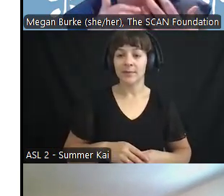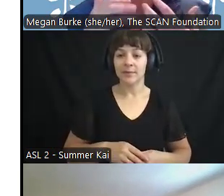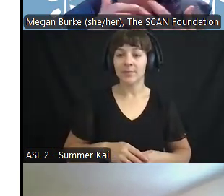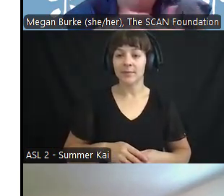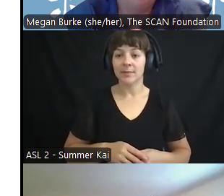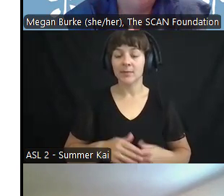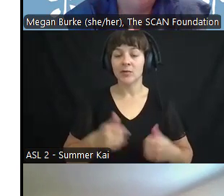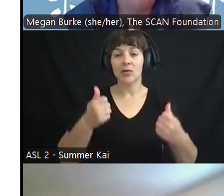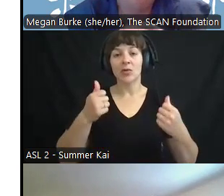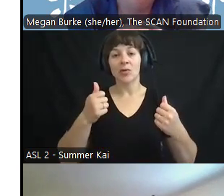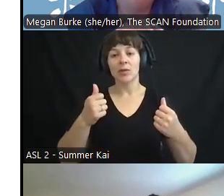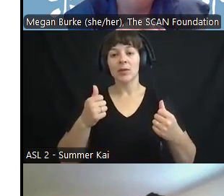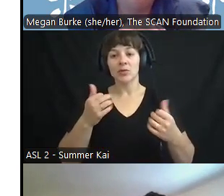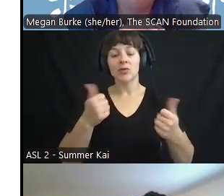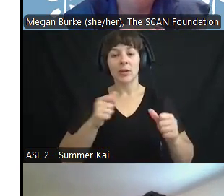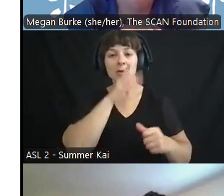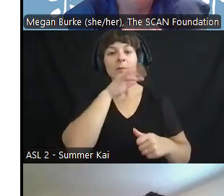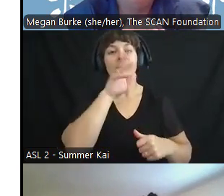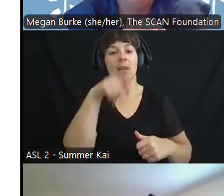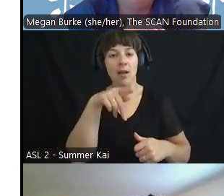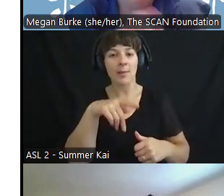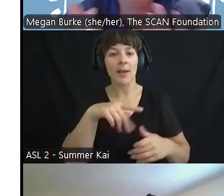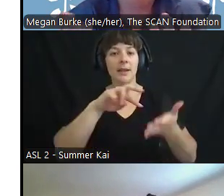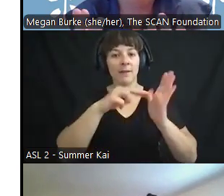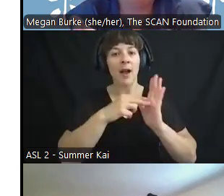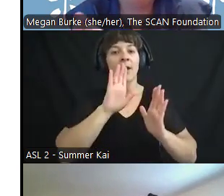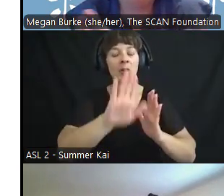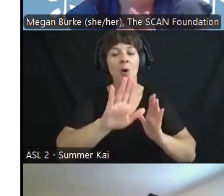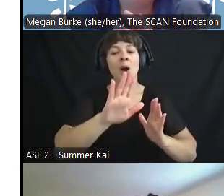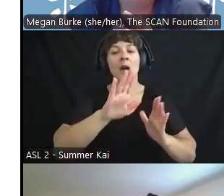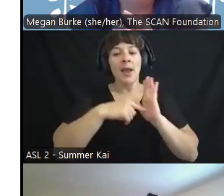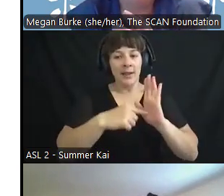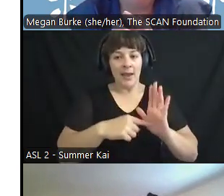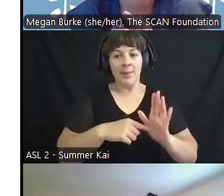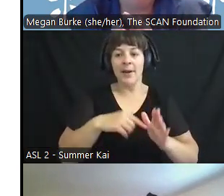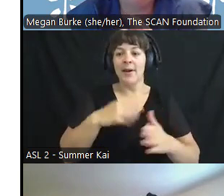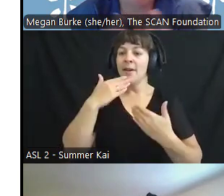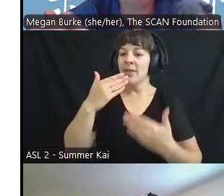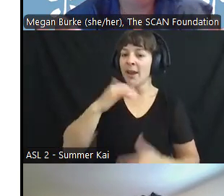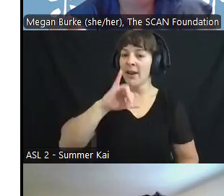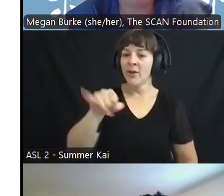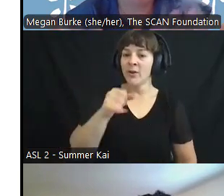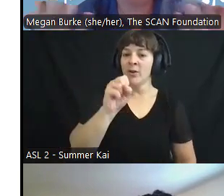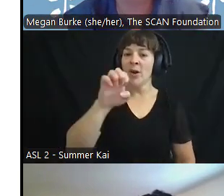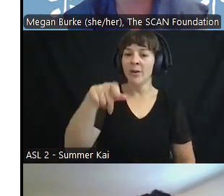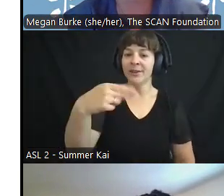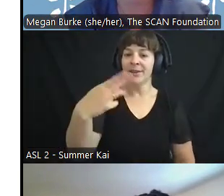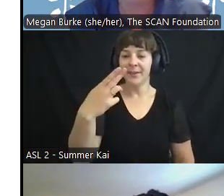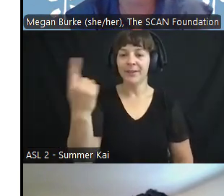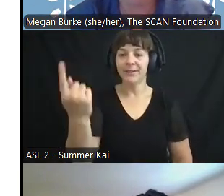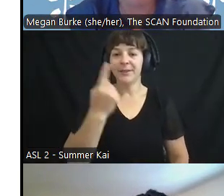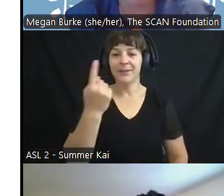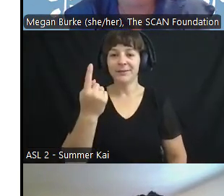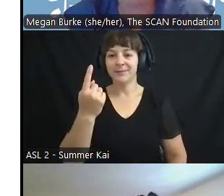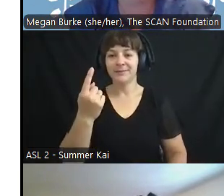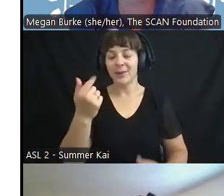a little bit more as to kind of what you were thinking. And I think, to Joseph, always appreciate the state. I mean, we're sitting here on the